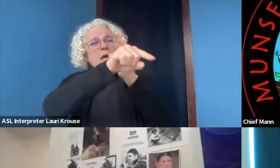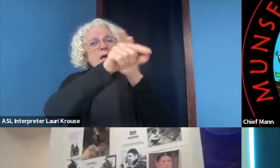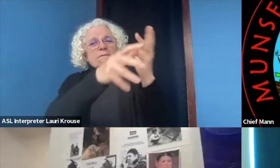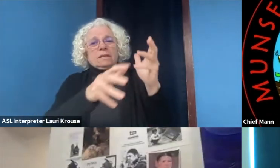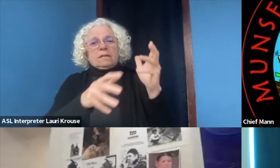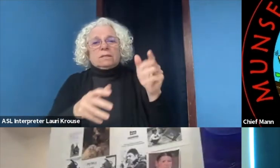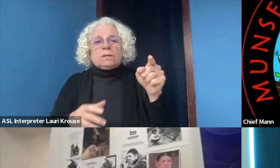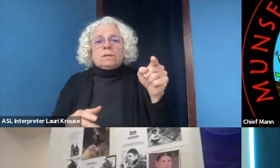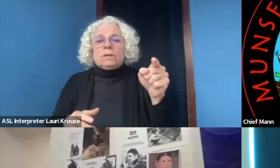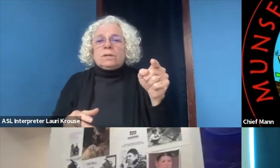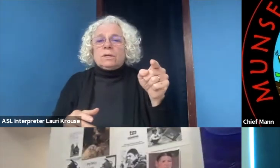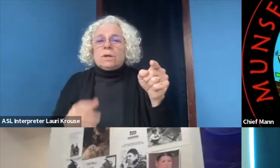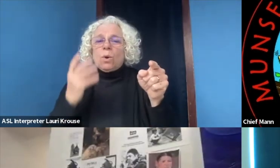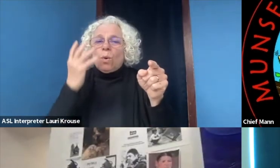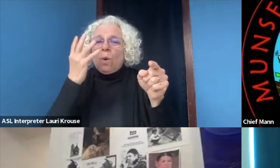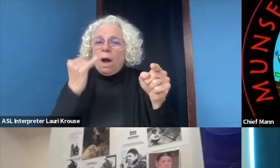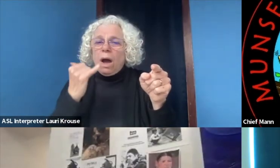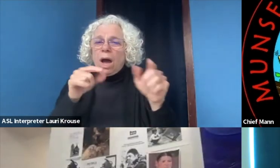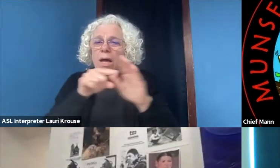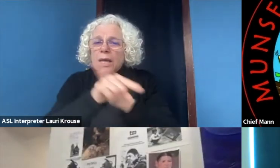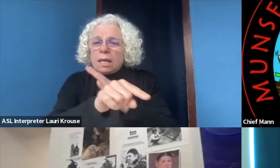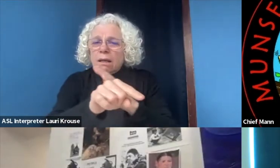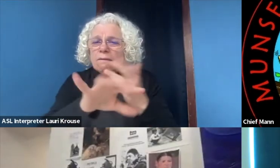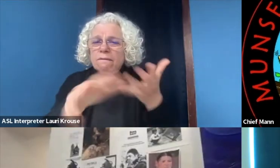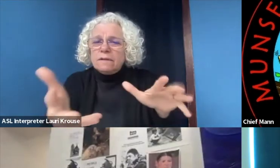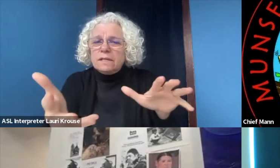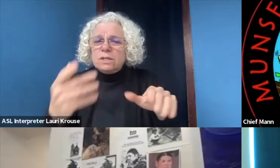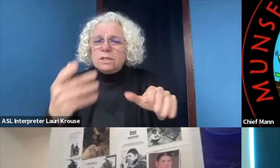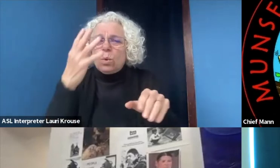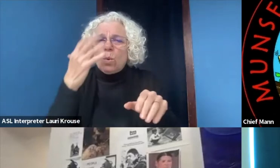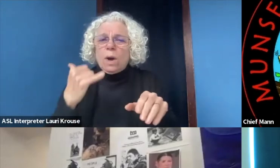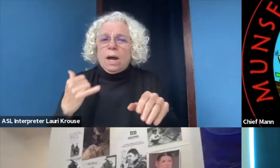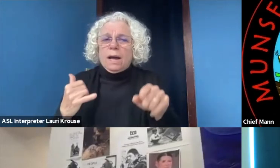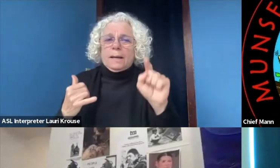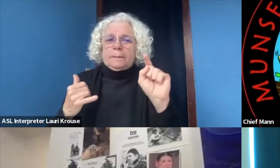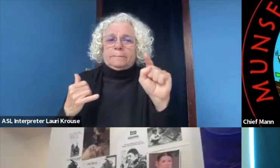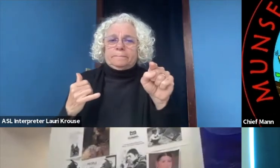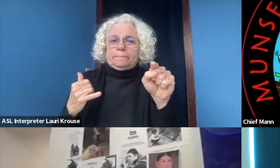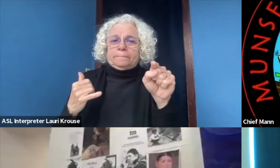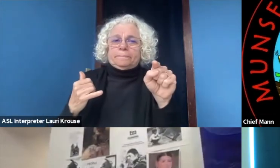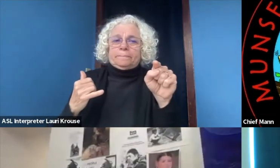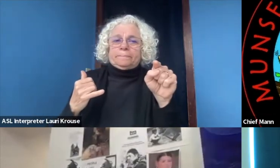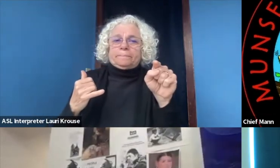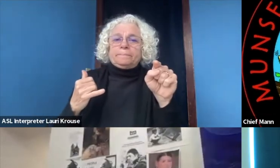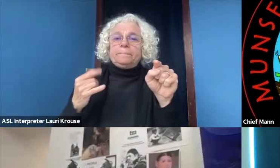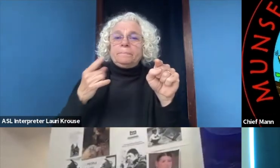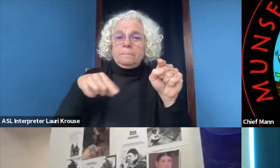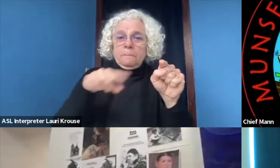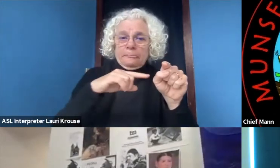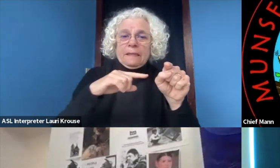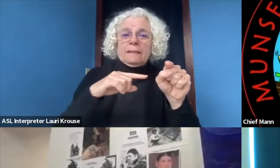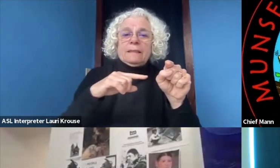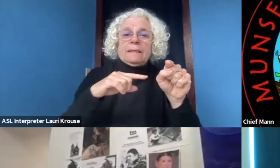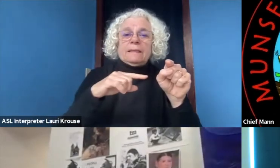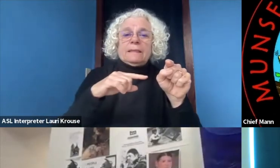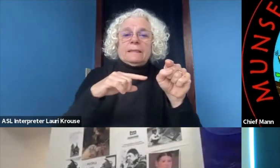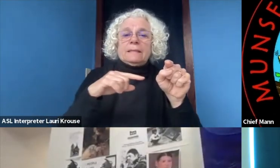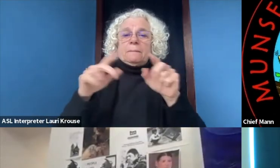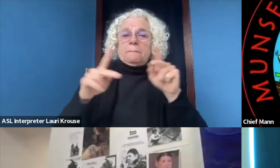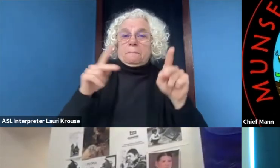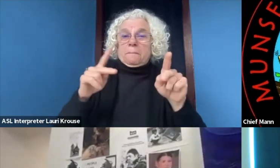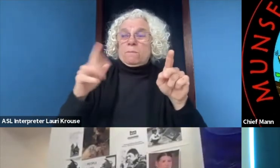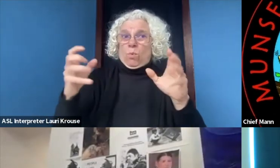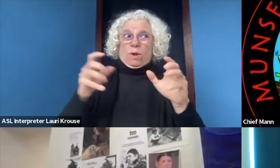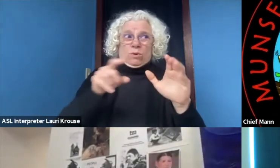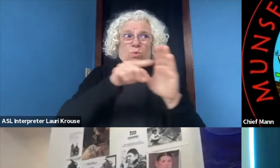us Tecumseh, the warrior who was bringing Native people together. And they wanted to kill him.